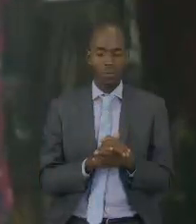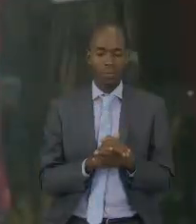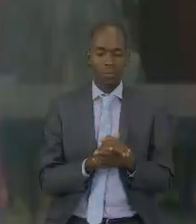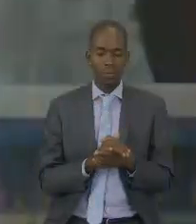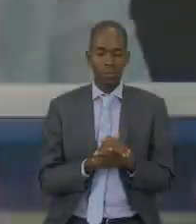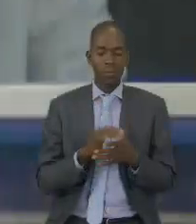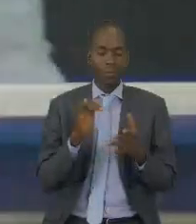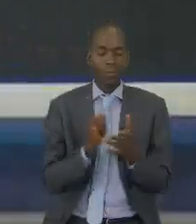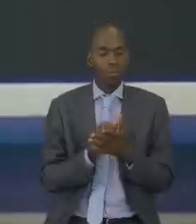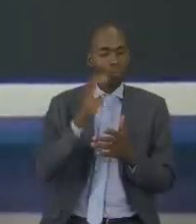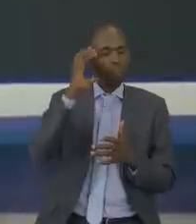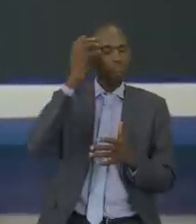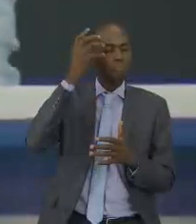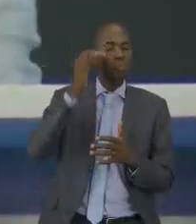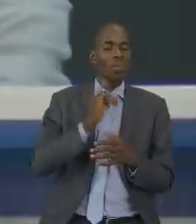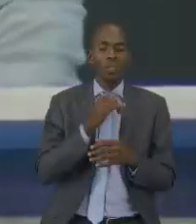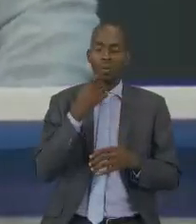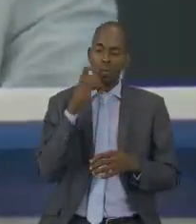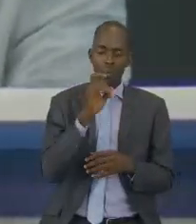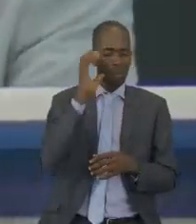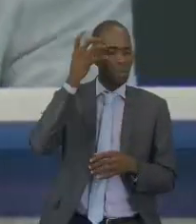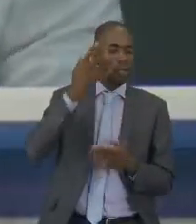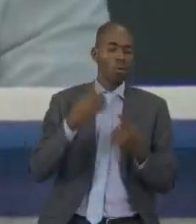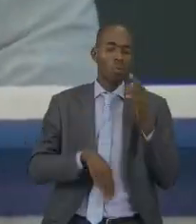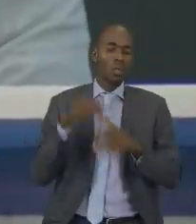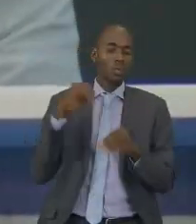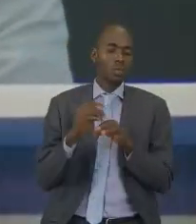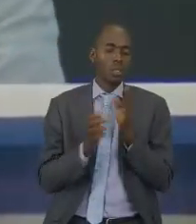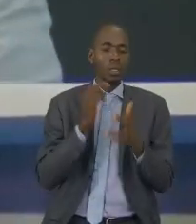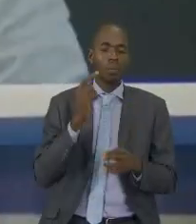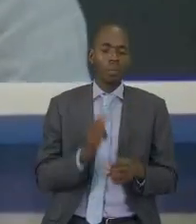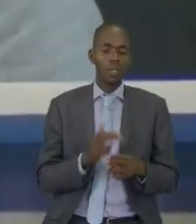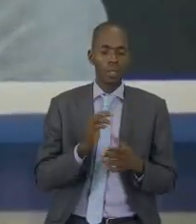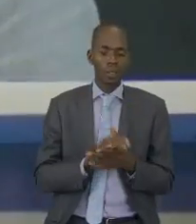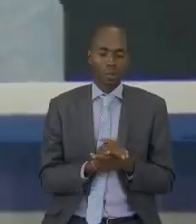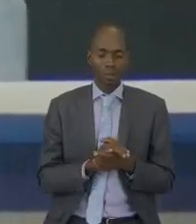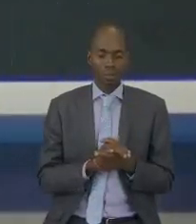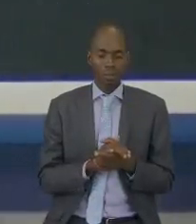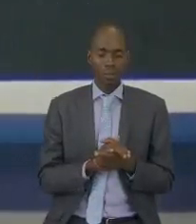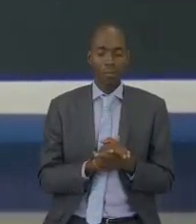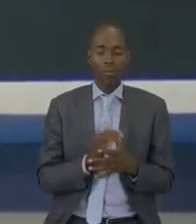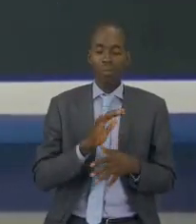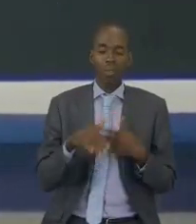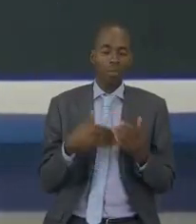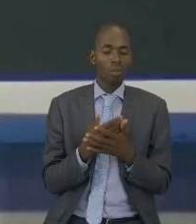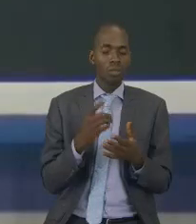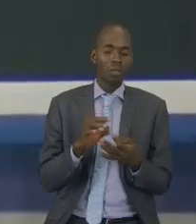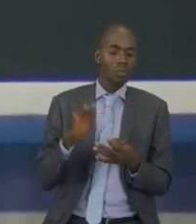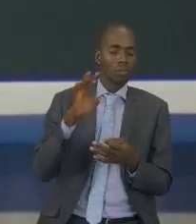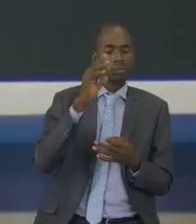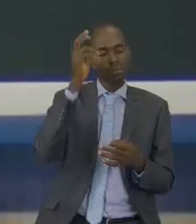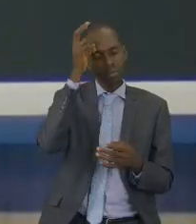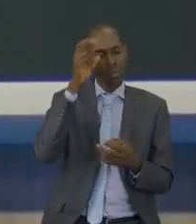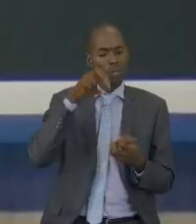That madness, I command you, come out in Jesus' name. Amen. All the spiritual demonic